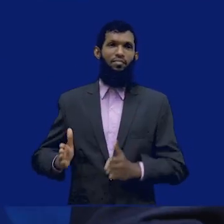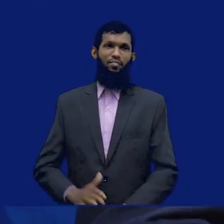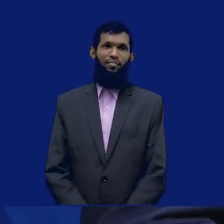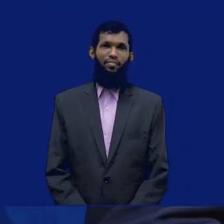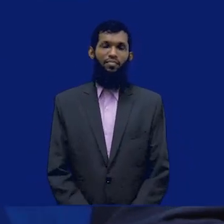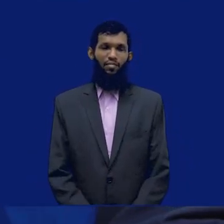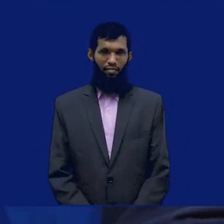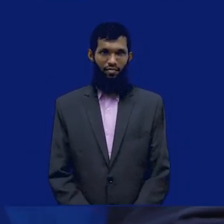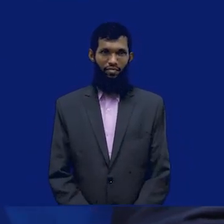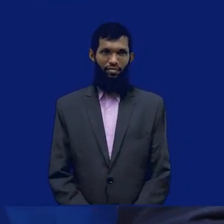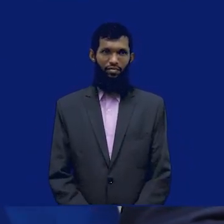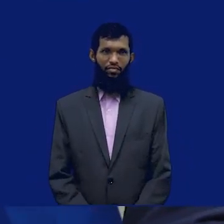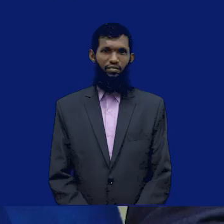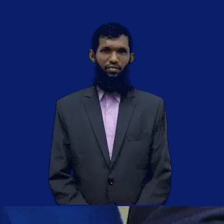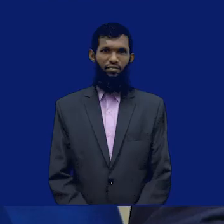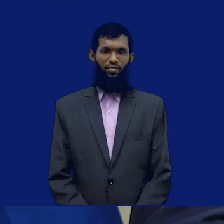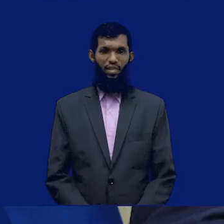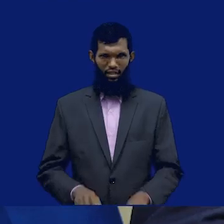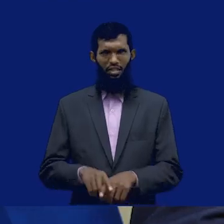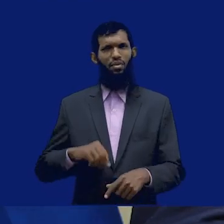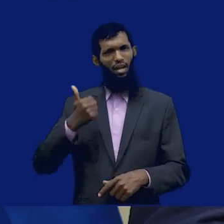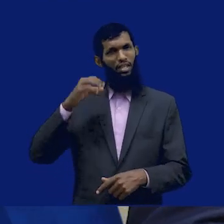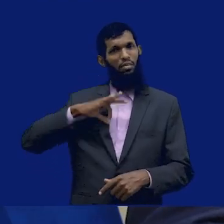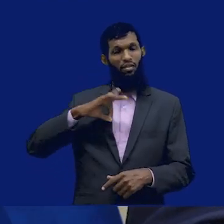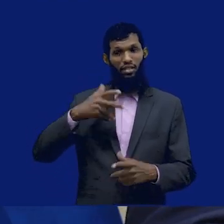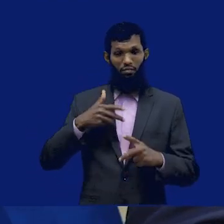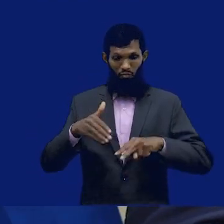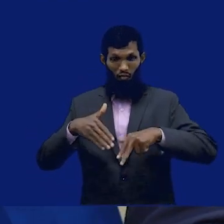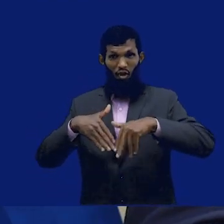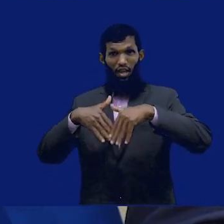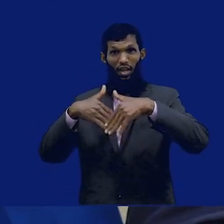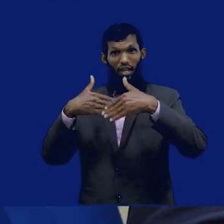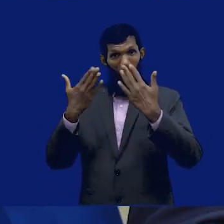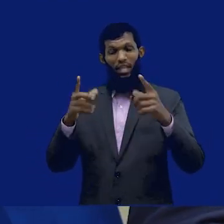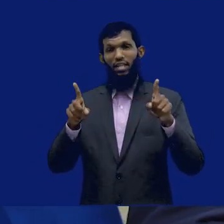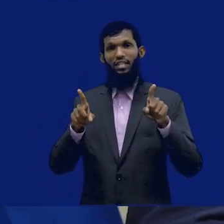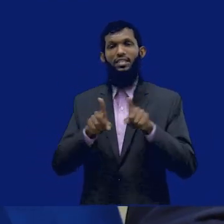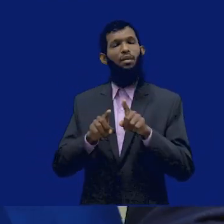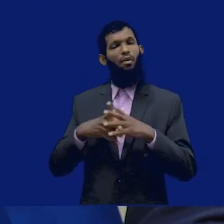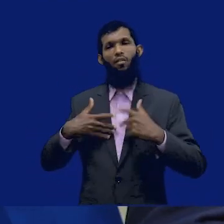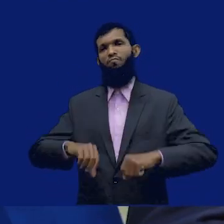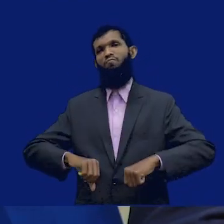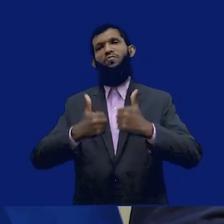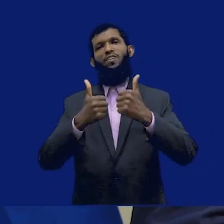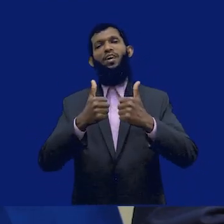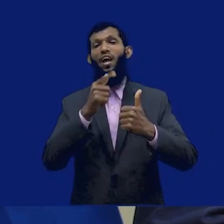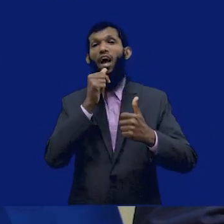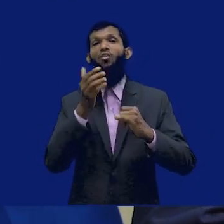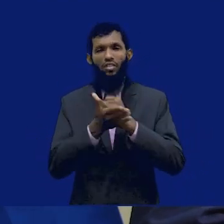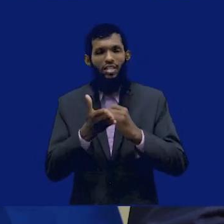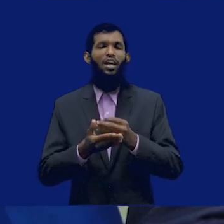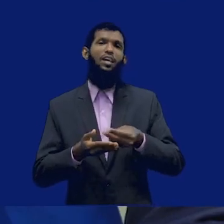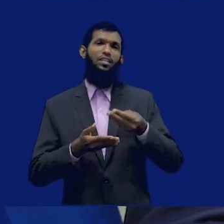that the people who give zakat are among the fortunate and blessed on the day of judgment. Allah subhanahu wa ta'ala